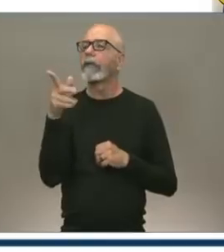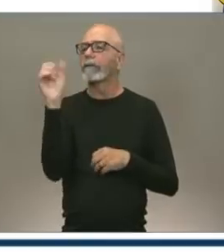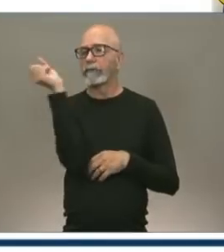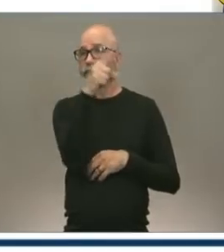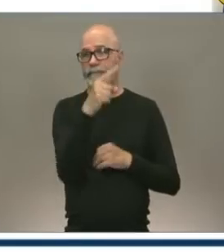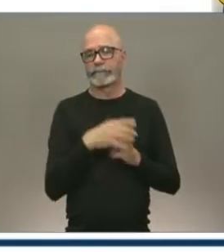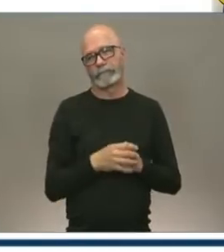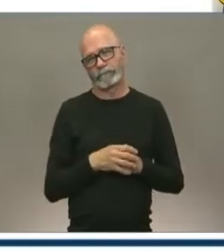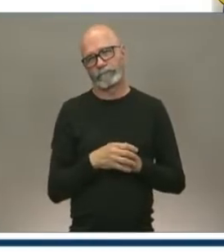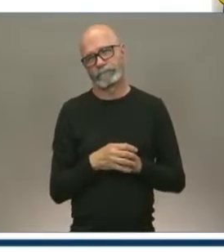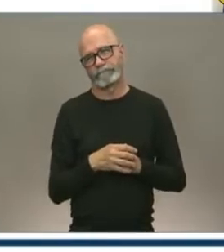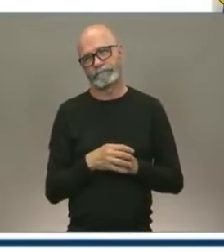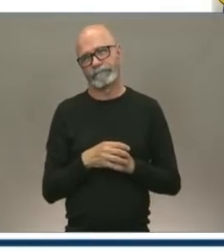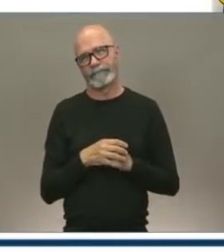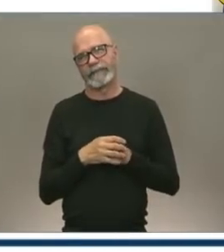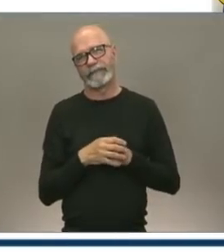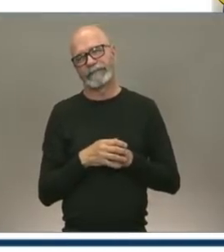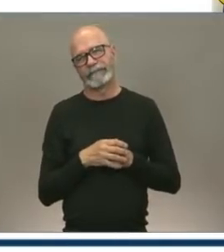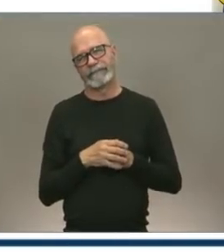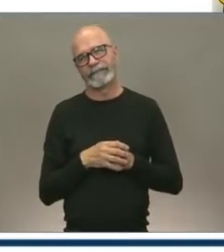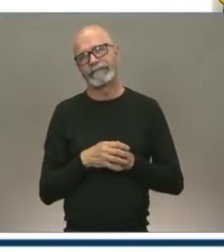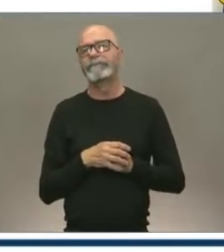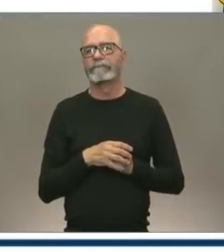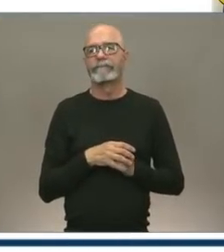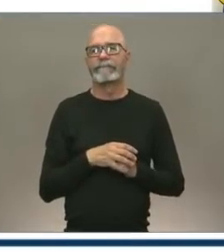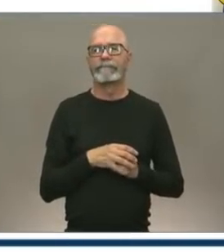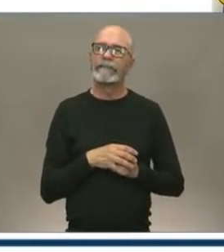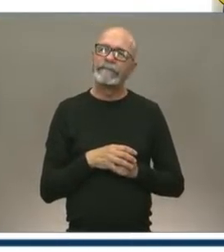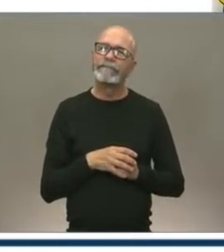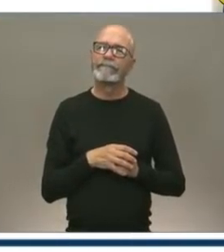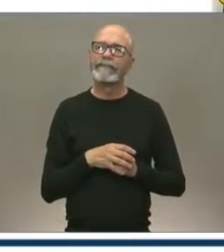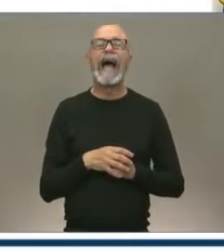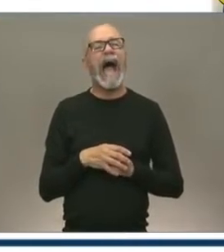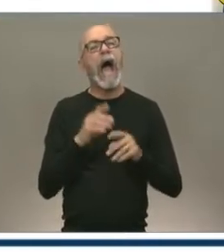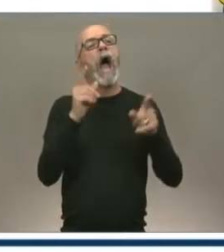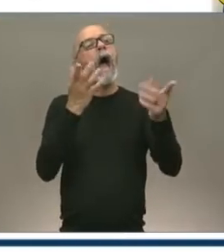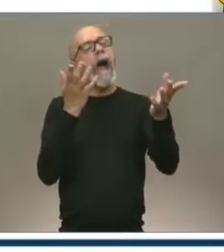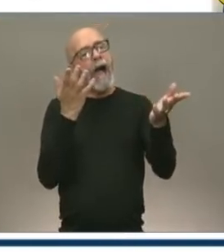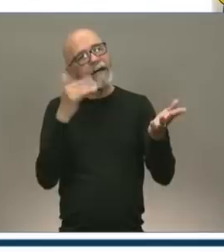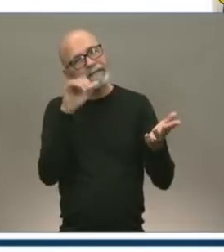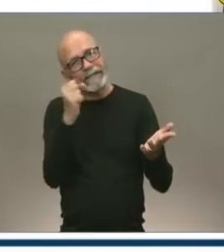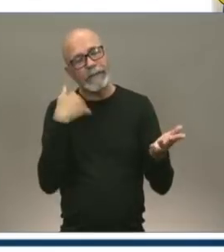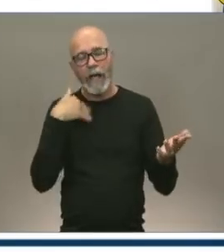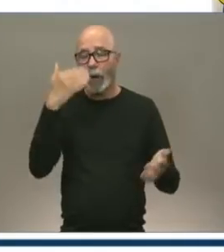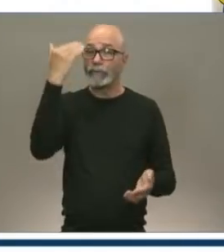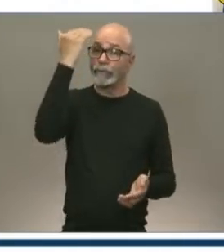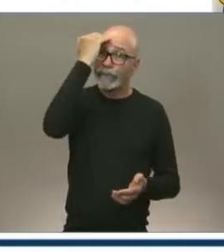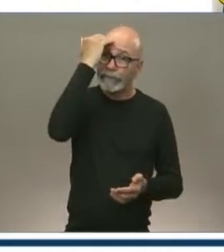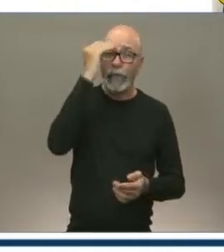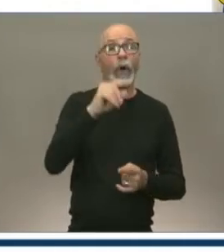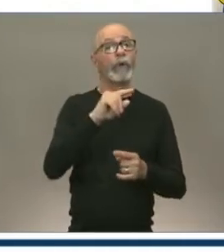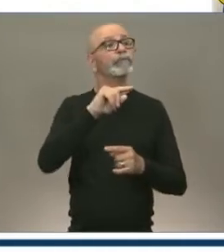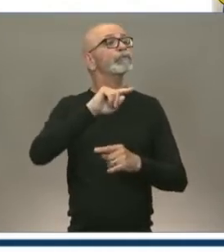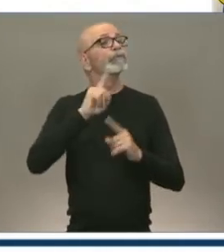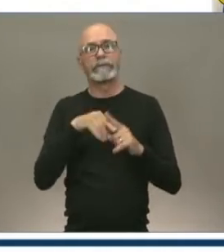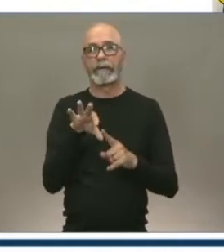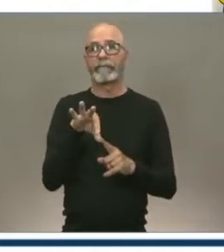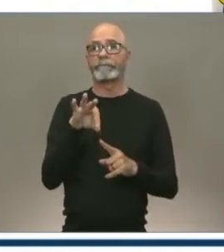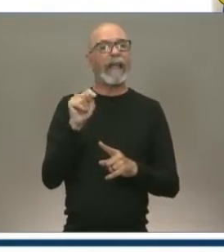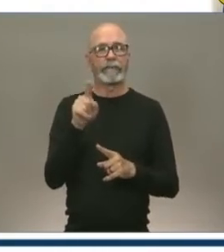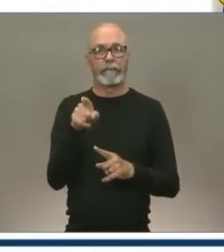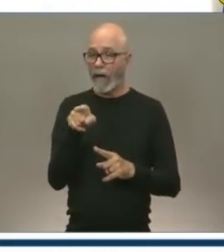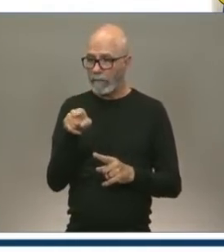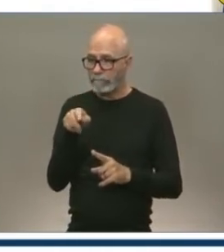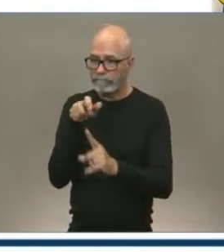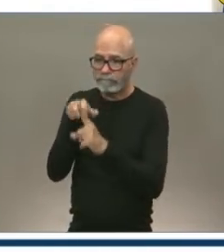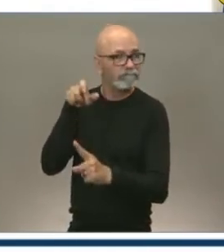sooner, recognizing that evidently there's always a bit of a delay in when cases are identified from one exposure? Do you